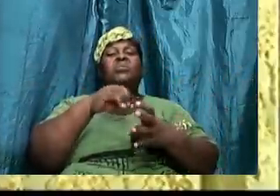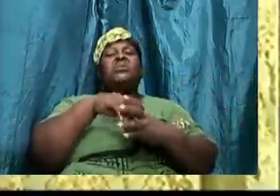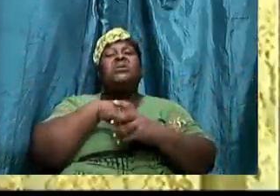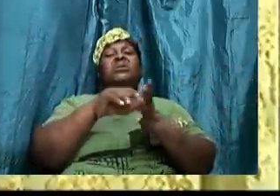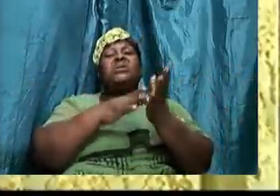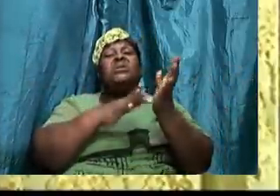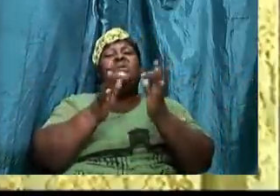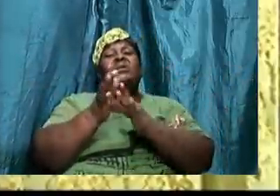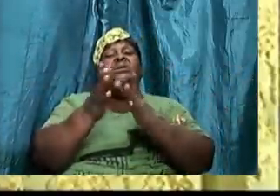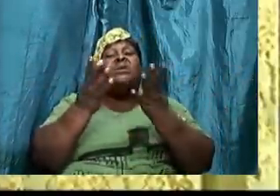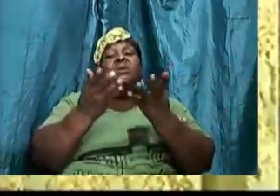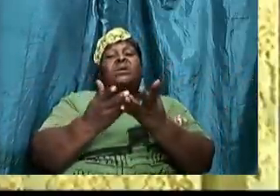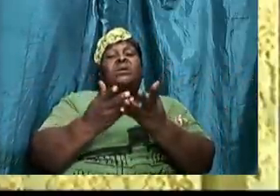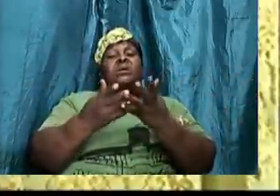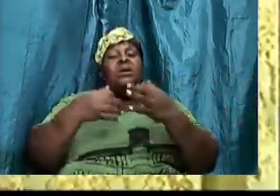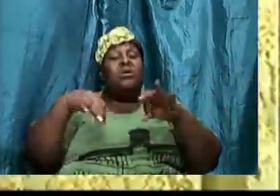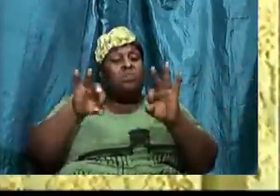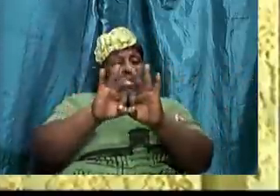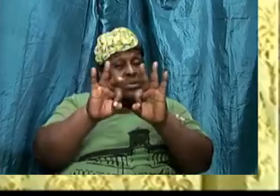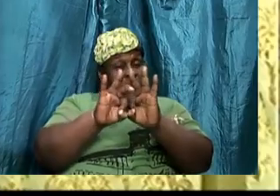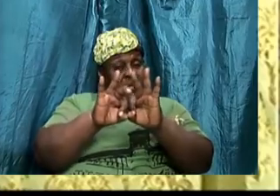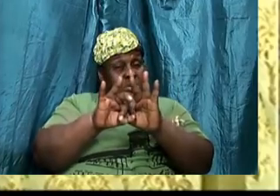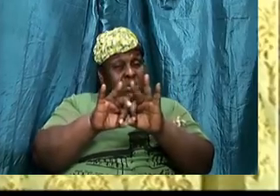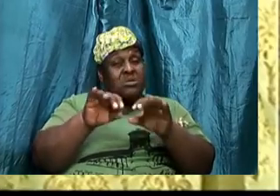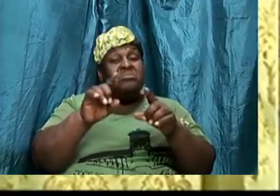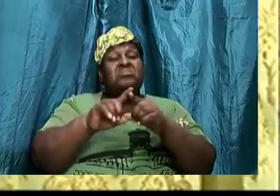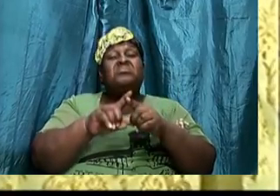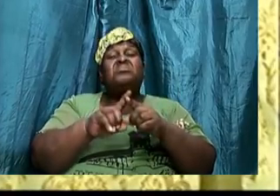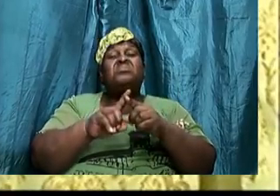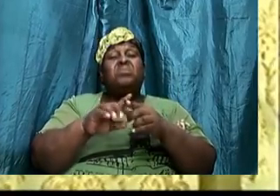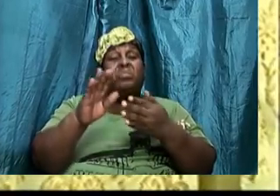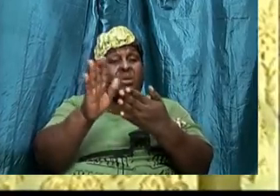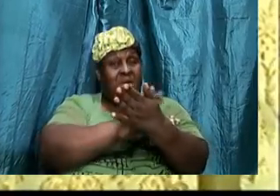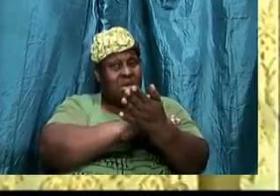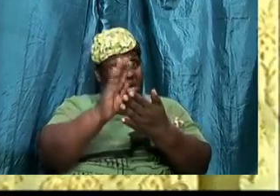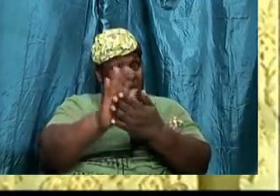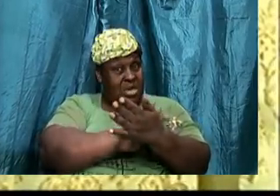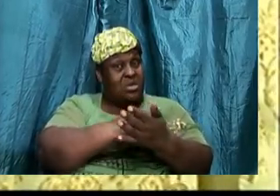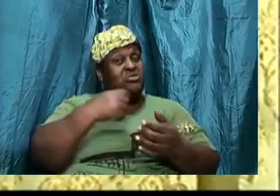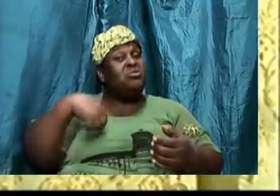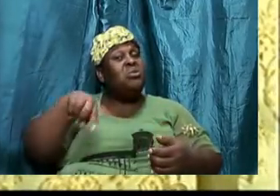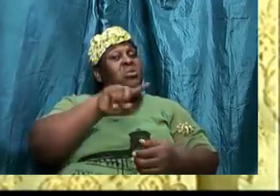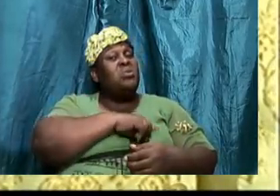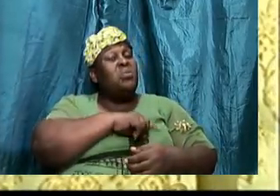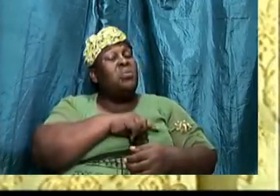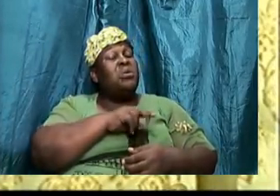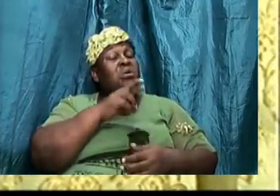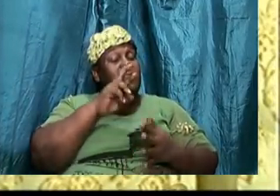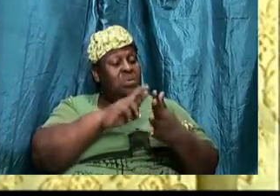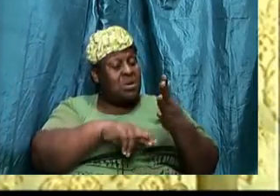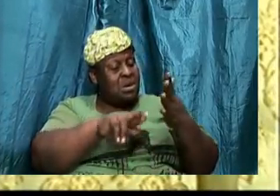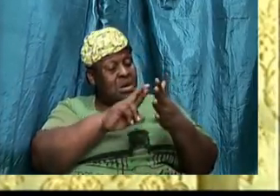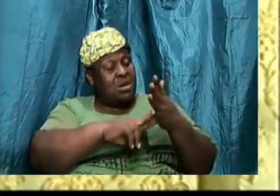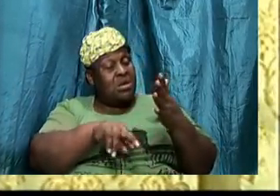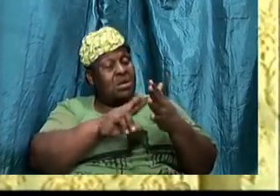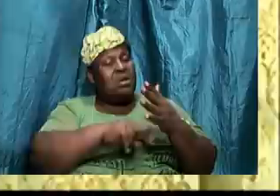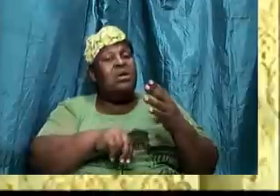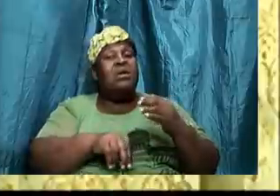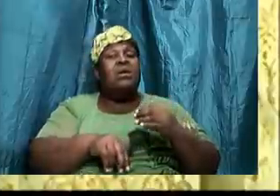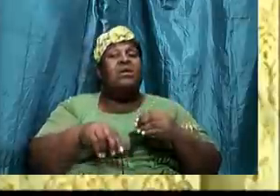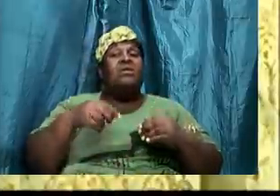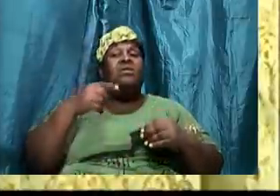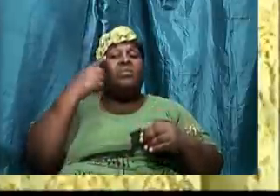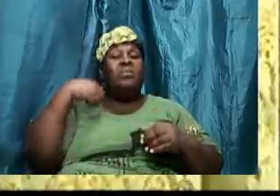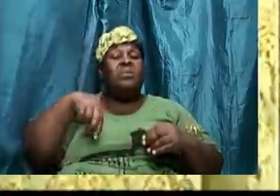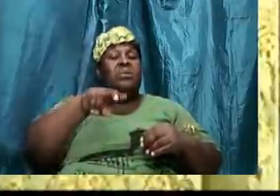important to the passage that we read, which says, "For we wrestle not against flesh and blood, but against principalities and